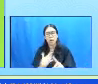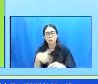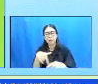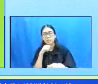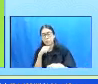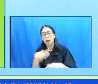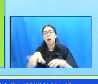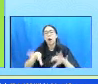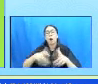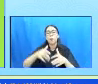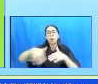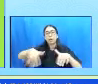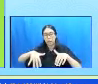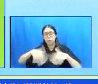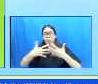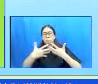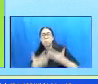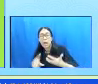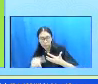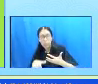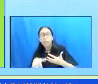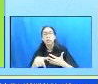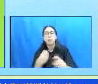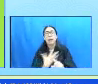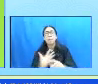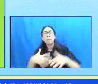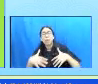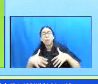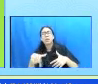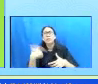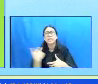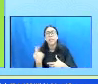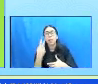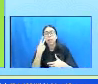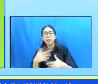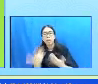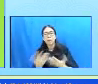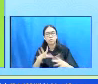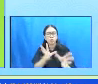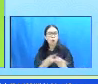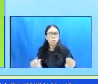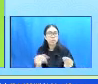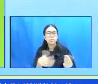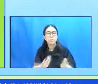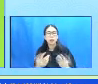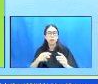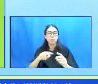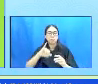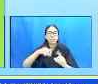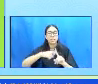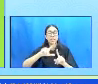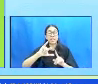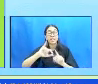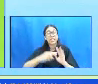we can develop solutions to address the climate change with a diversity and inclusion mindset, so that it